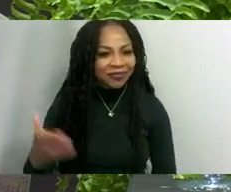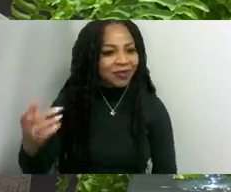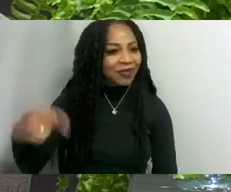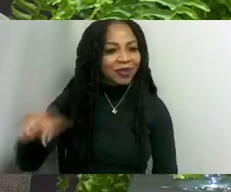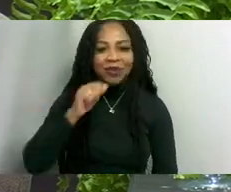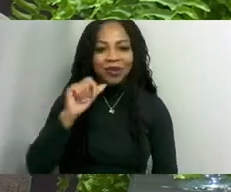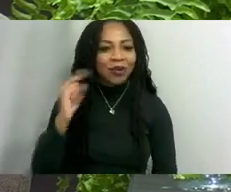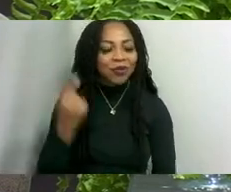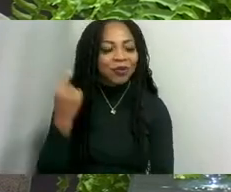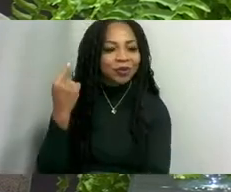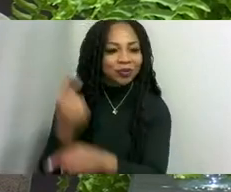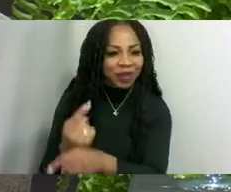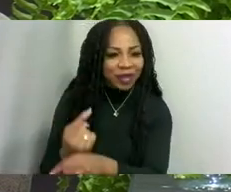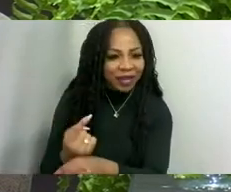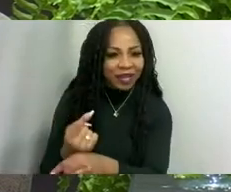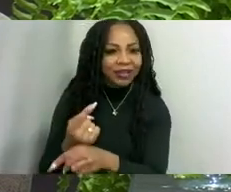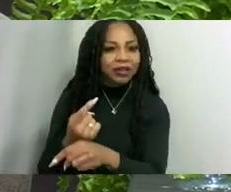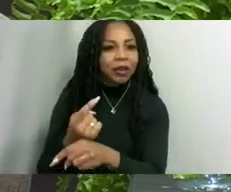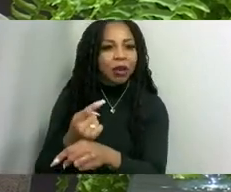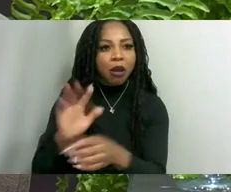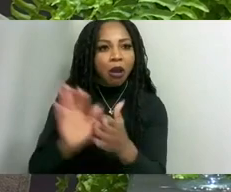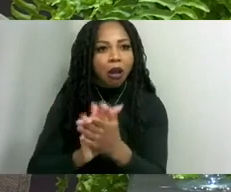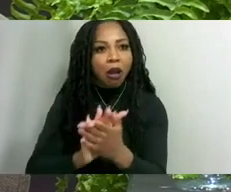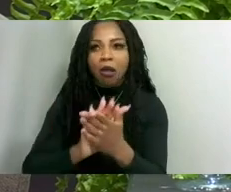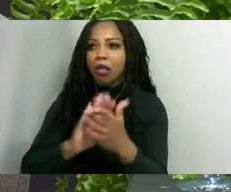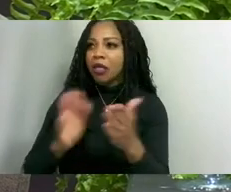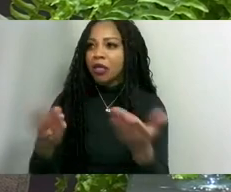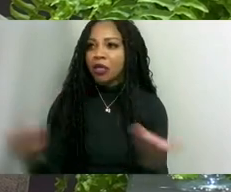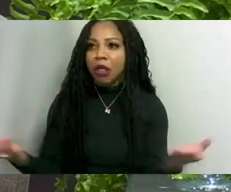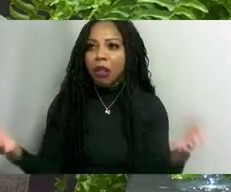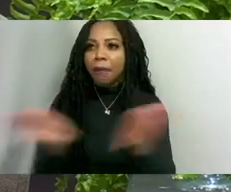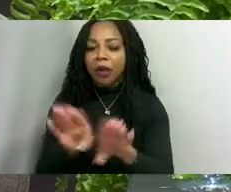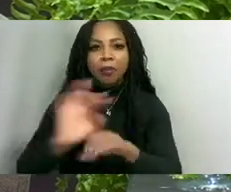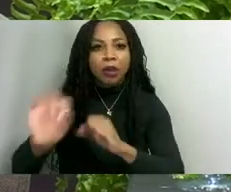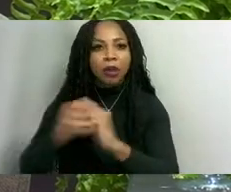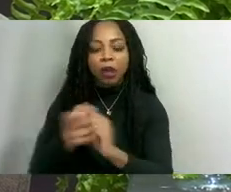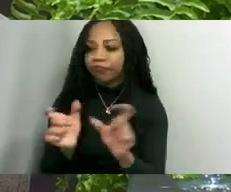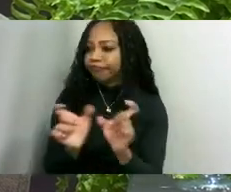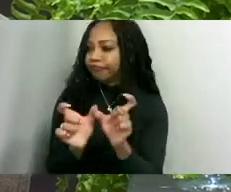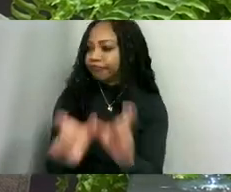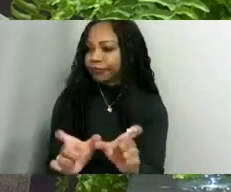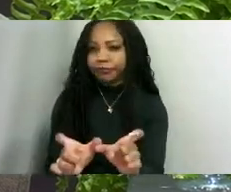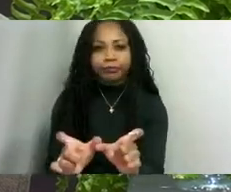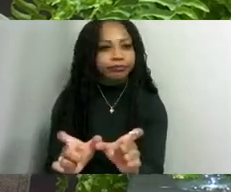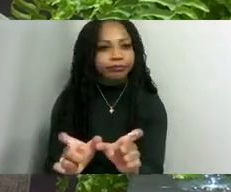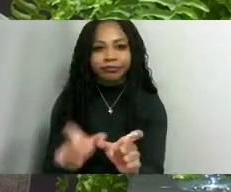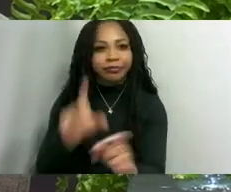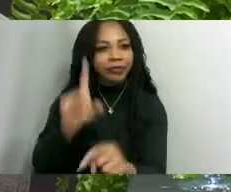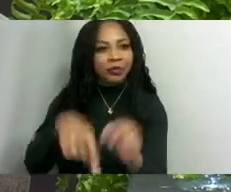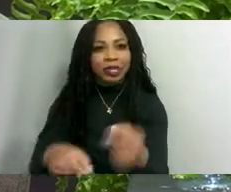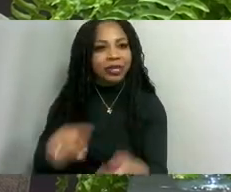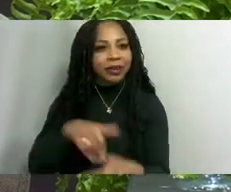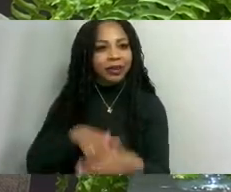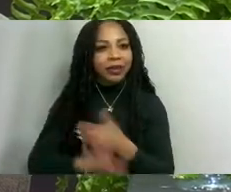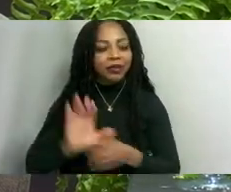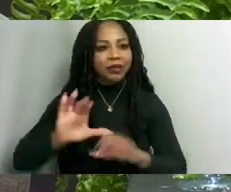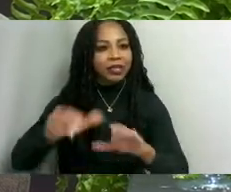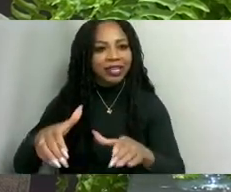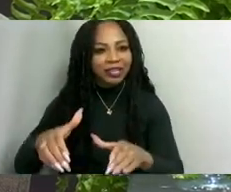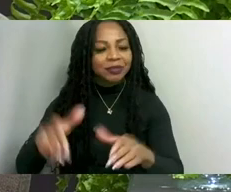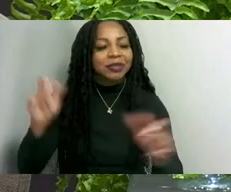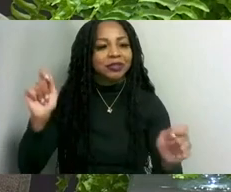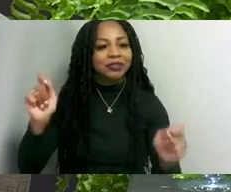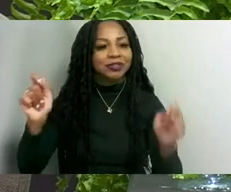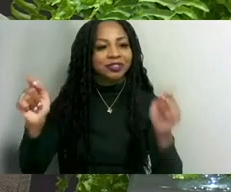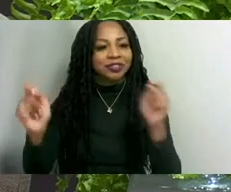by saying, we lock the door, you lose notes, and you can't come into school. And to have a different system and a